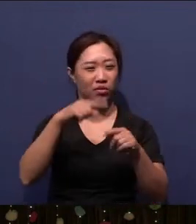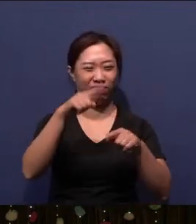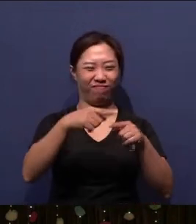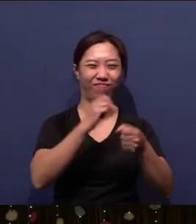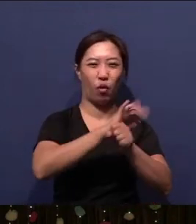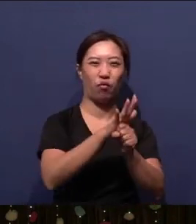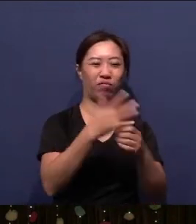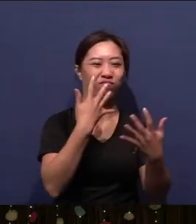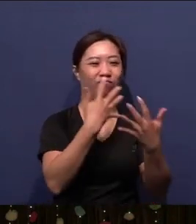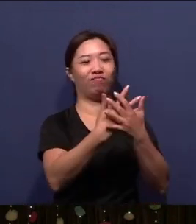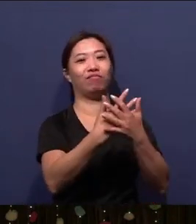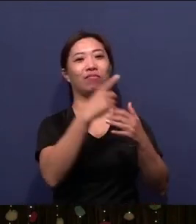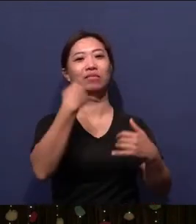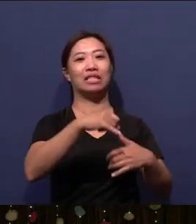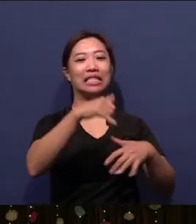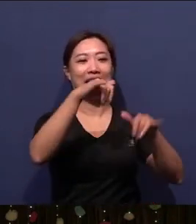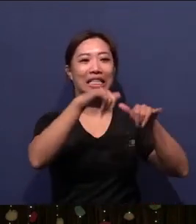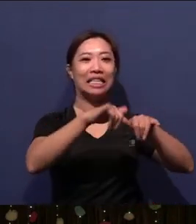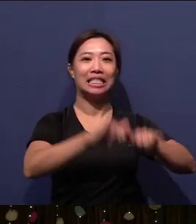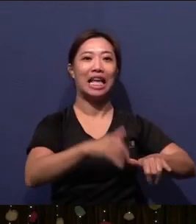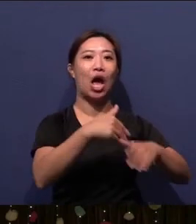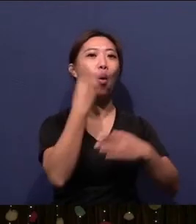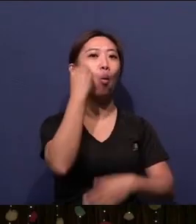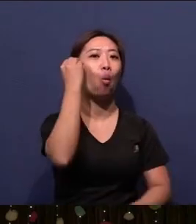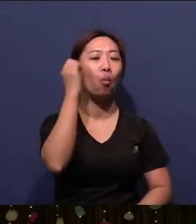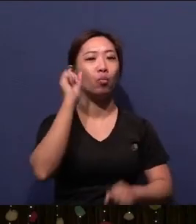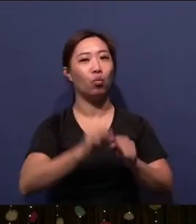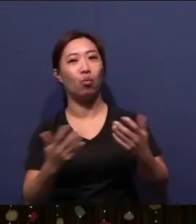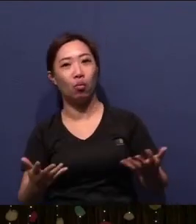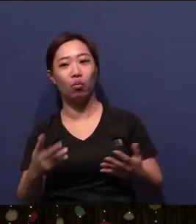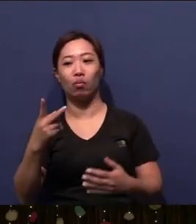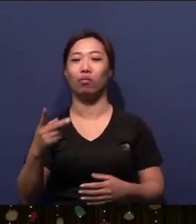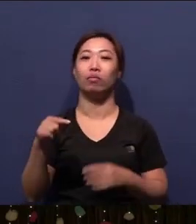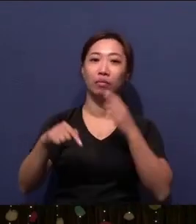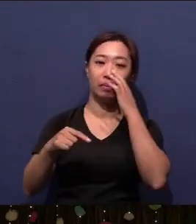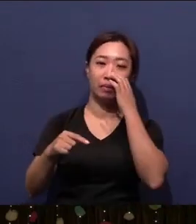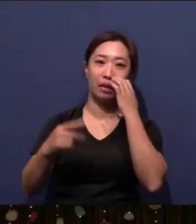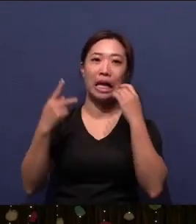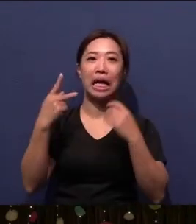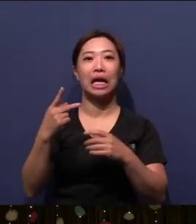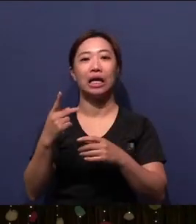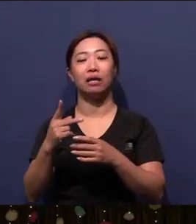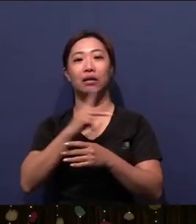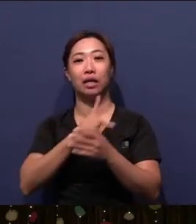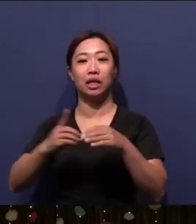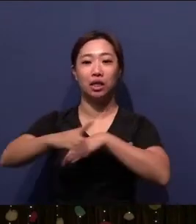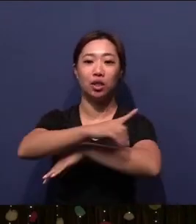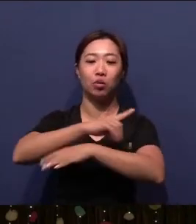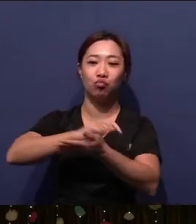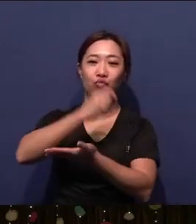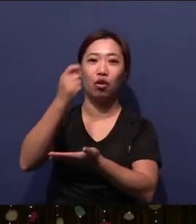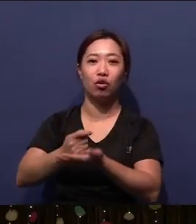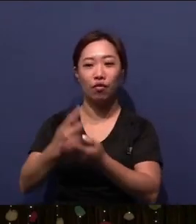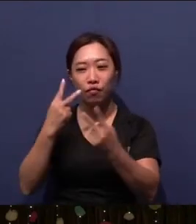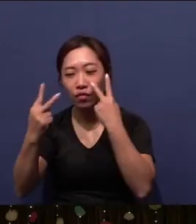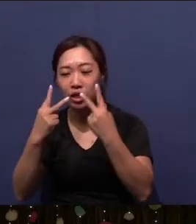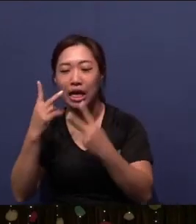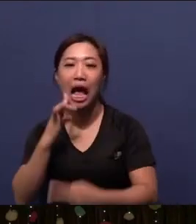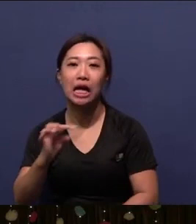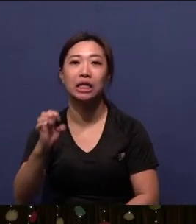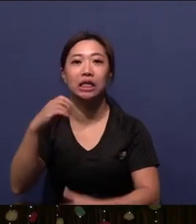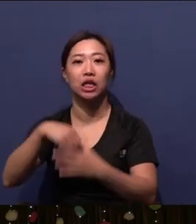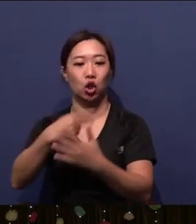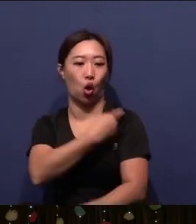COVID period. All the way up in our Kingdom Treasures, there are so many faithful members who visit elderly